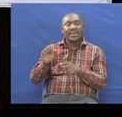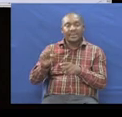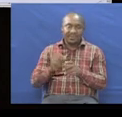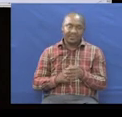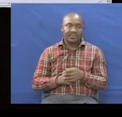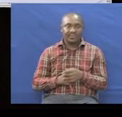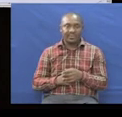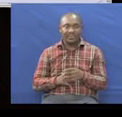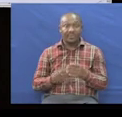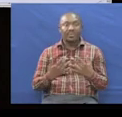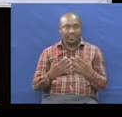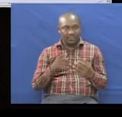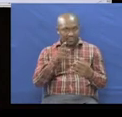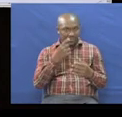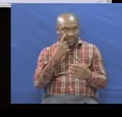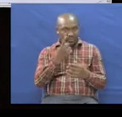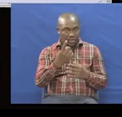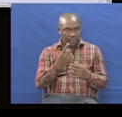Let me show you something.